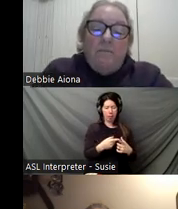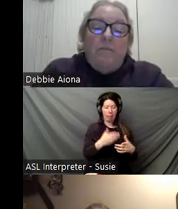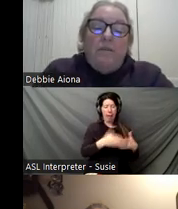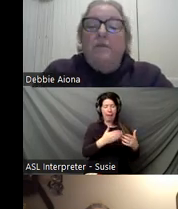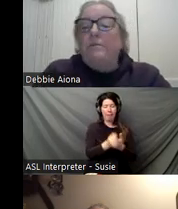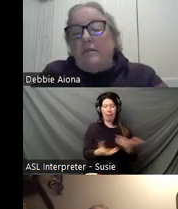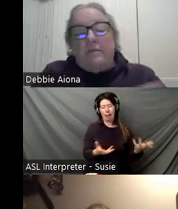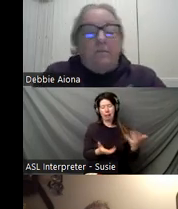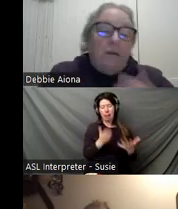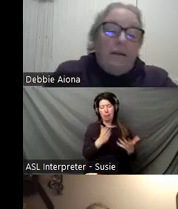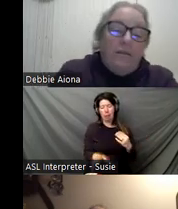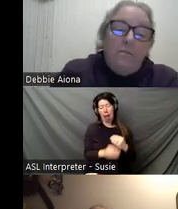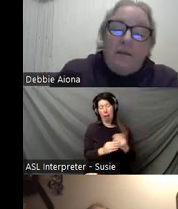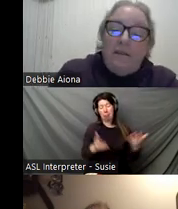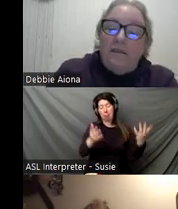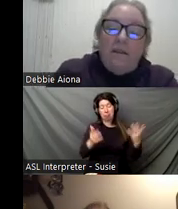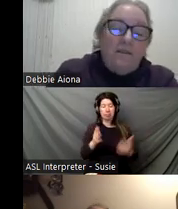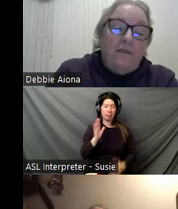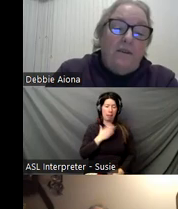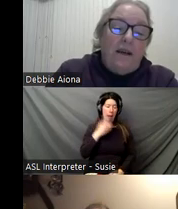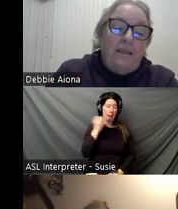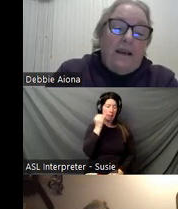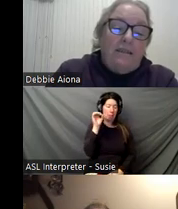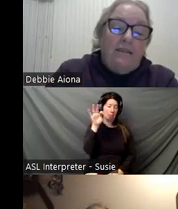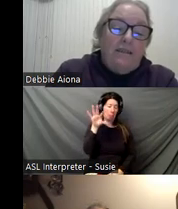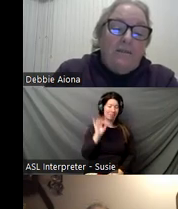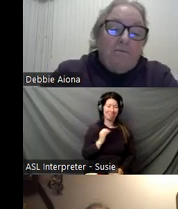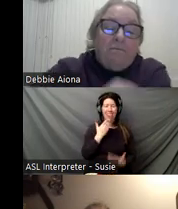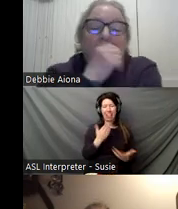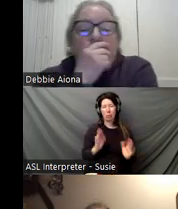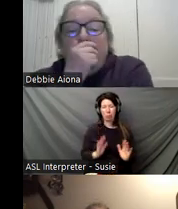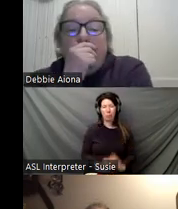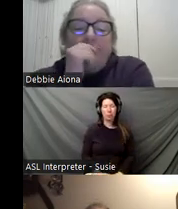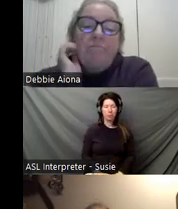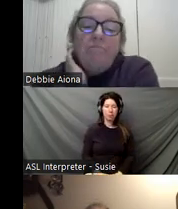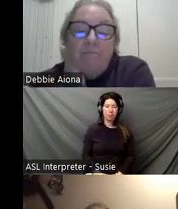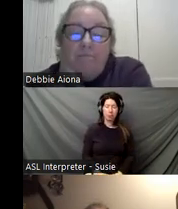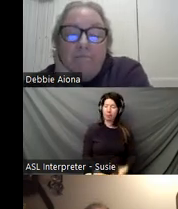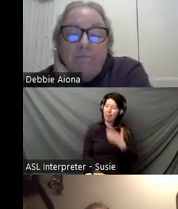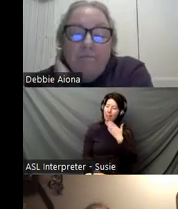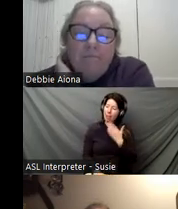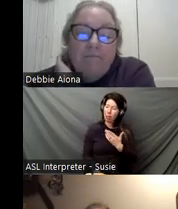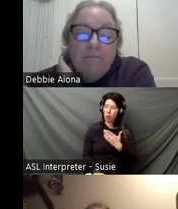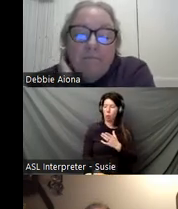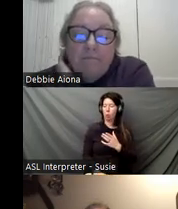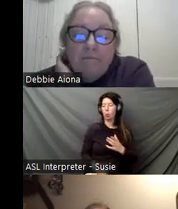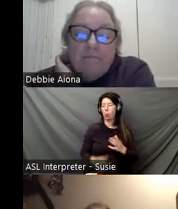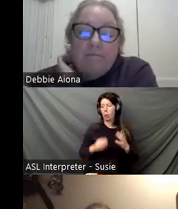this. So my opinions there. So, okay, thanks. Thank you, Commissioner Debbie.